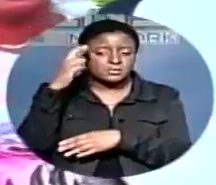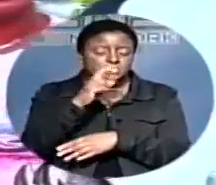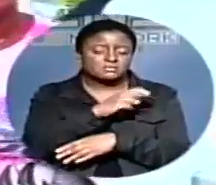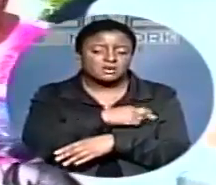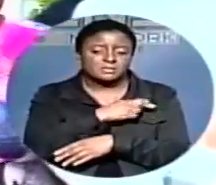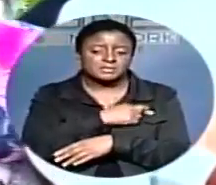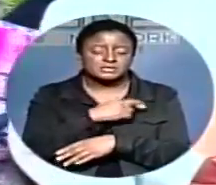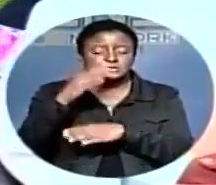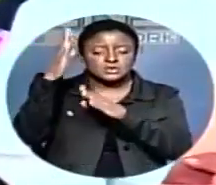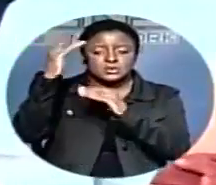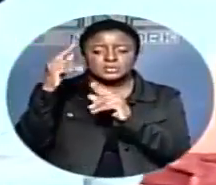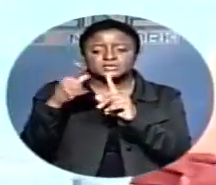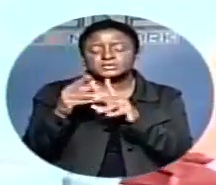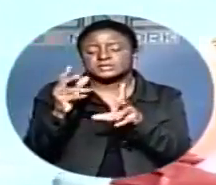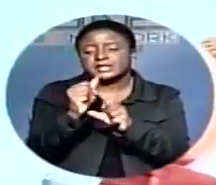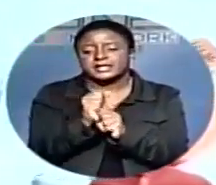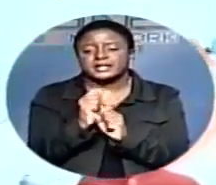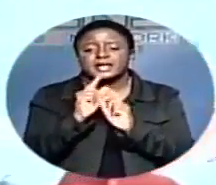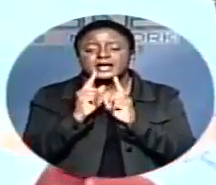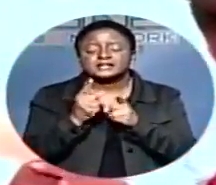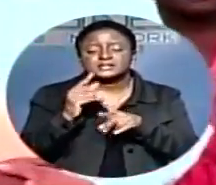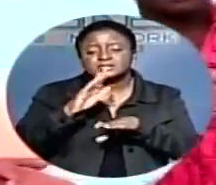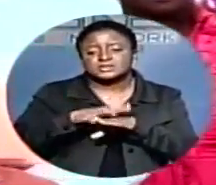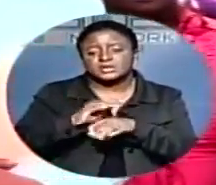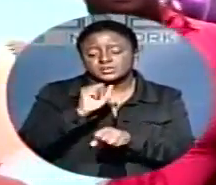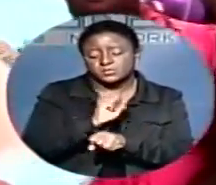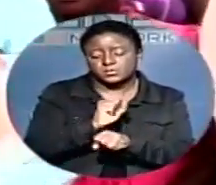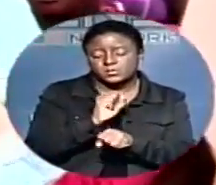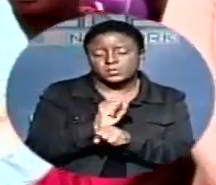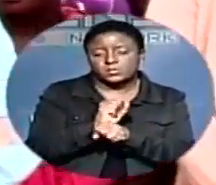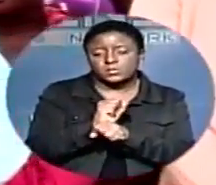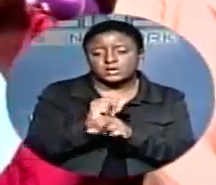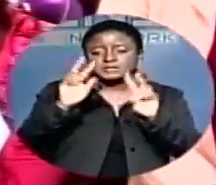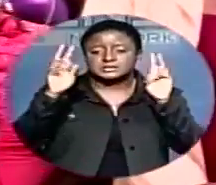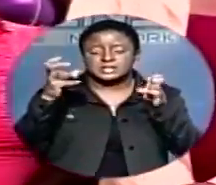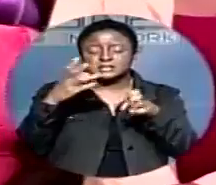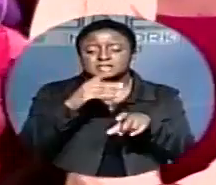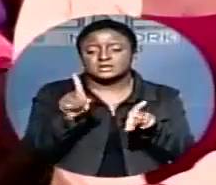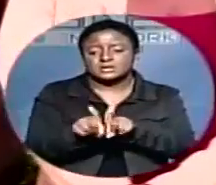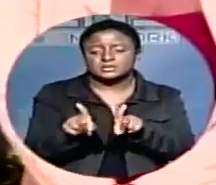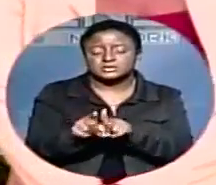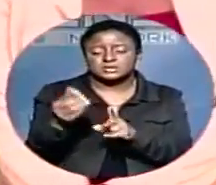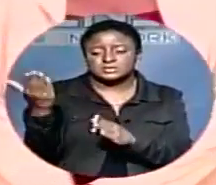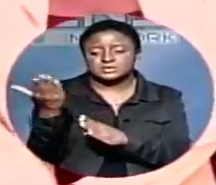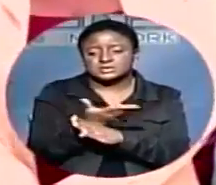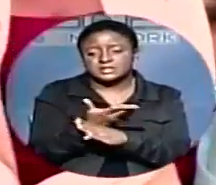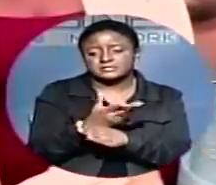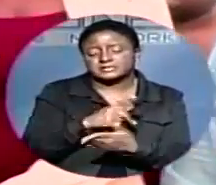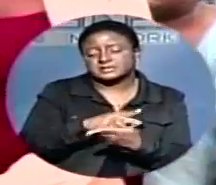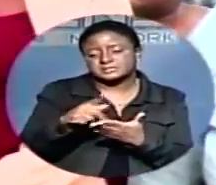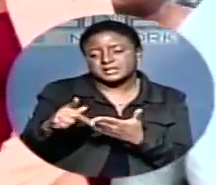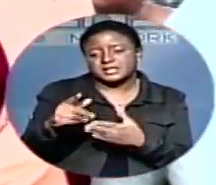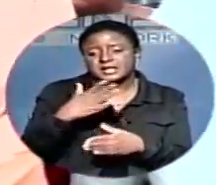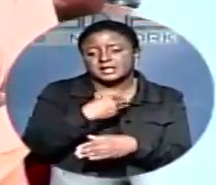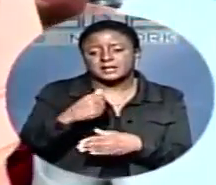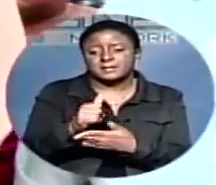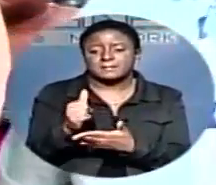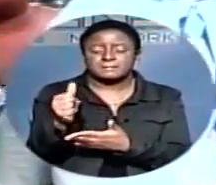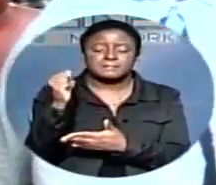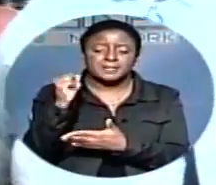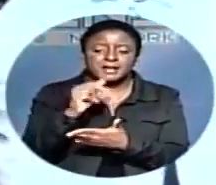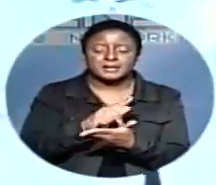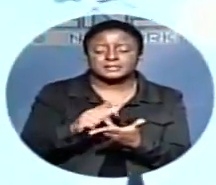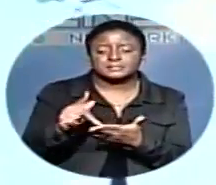Hoping to gain some answers on their employment status, as well as severance packages and back wages, executives of the City